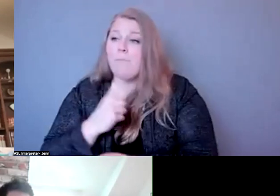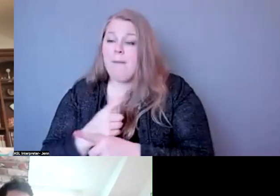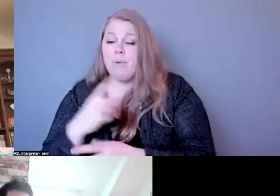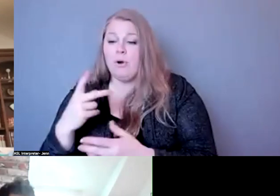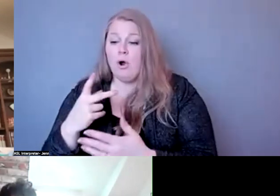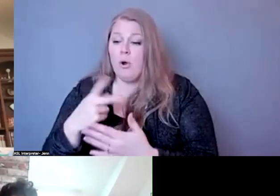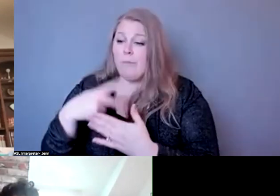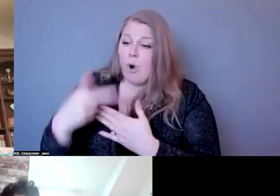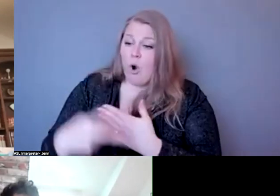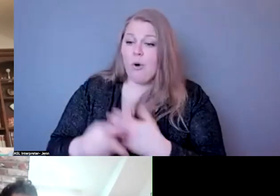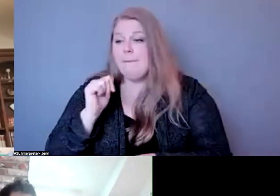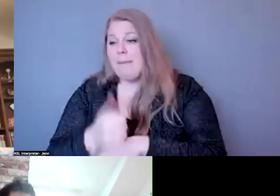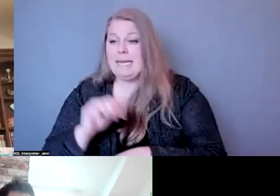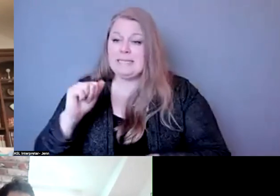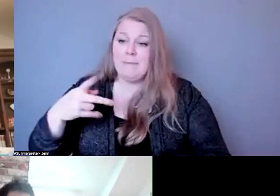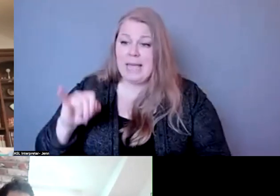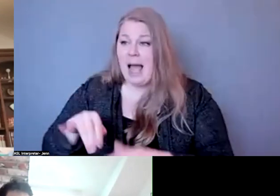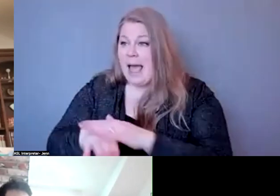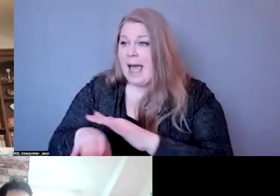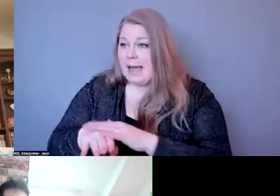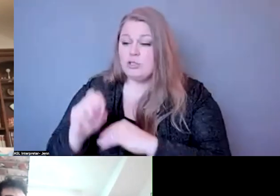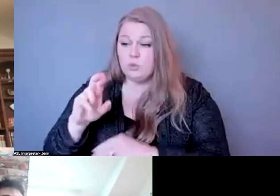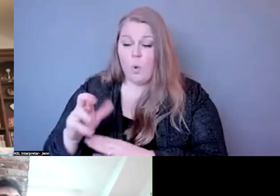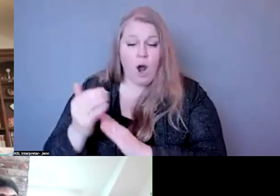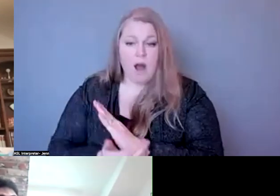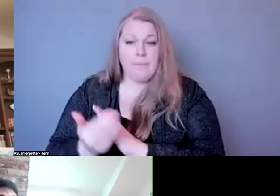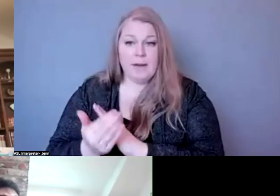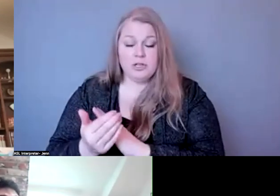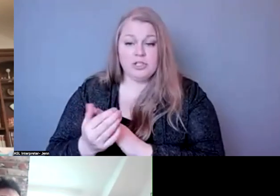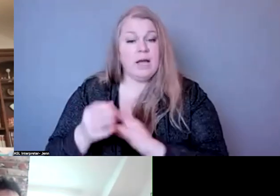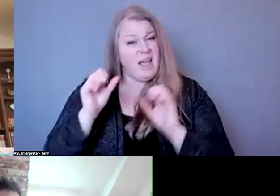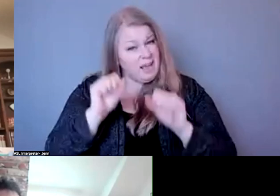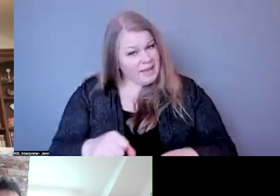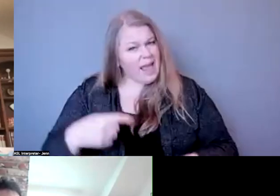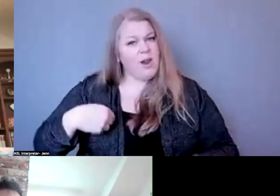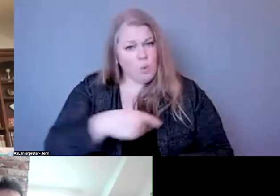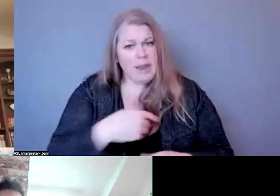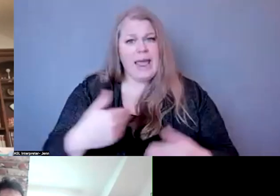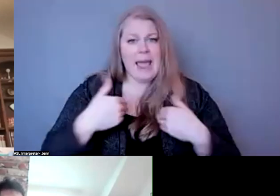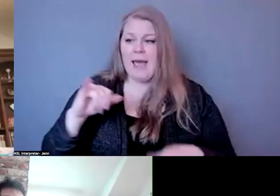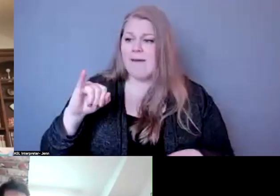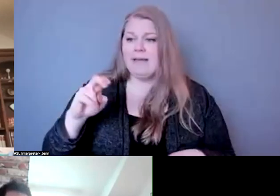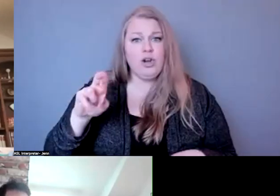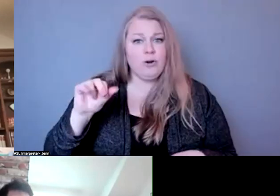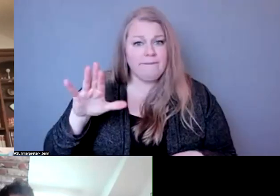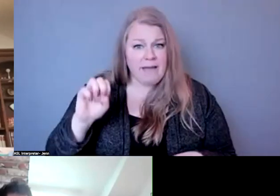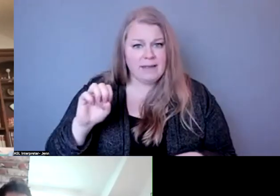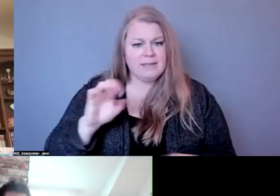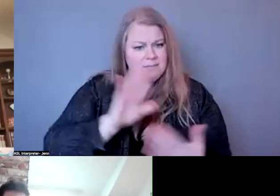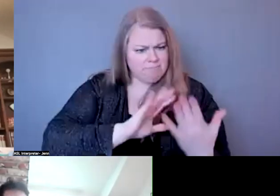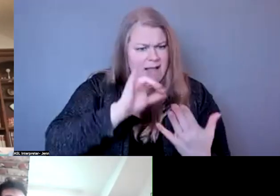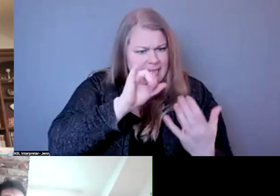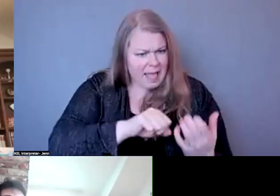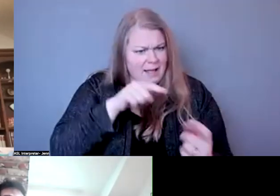programmatically based, API access and automation, can we have interfaces that are truly